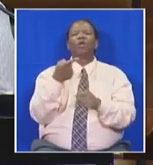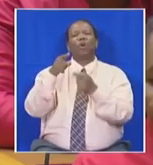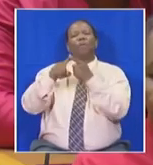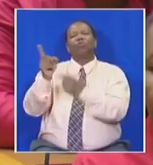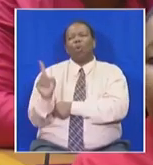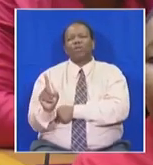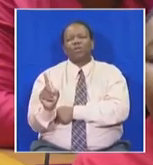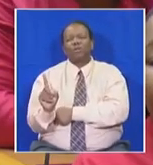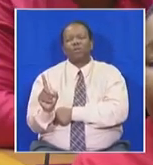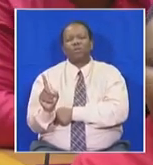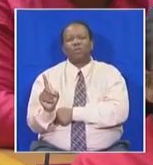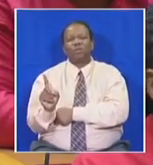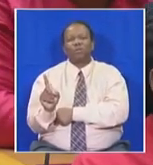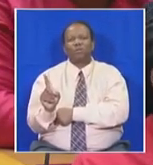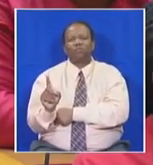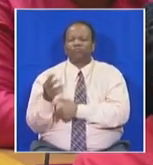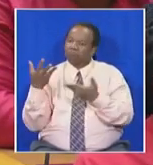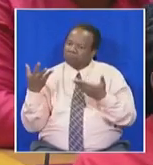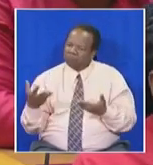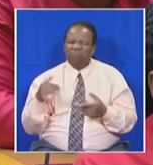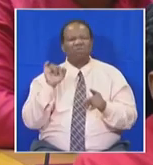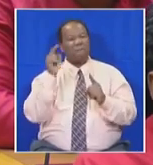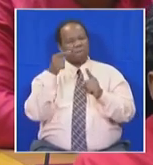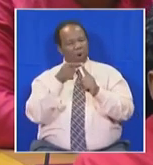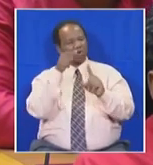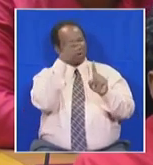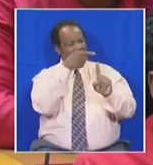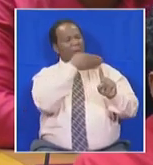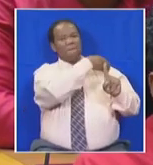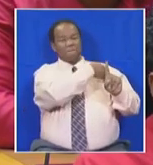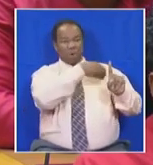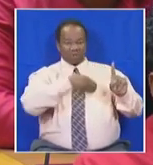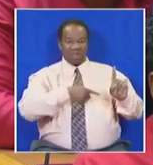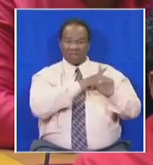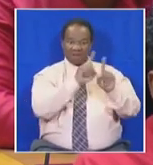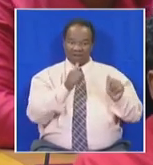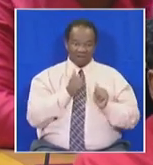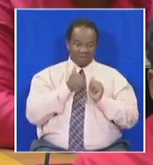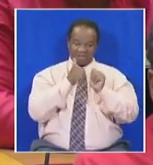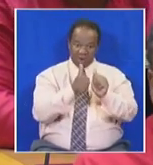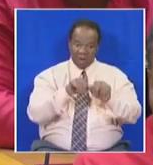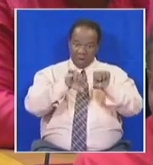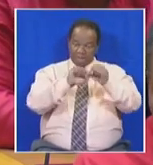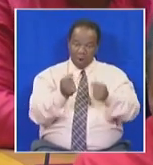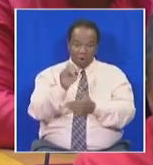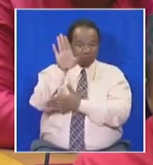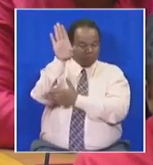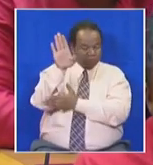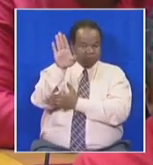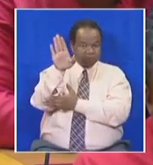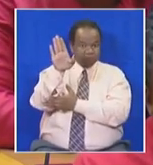point of order is that the President is in breach of his oath of office, failed to